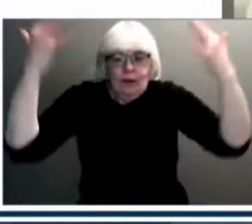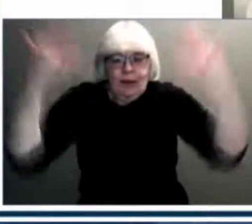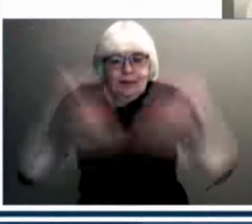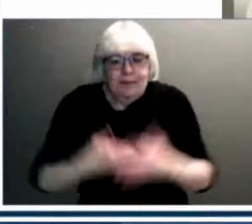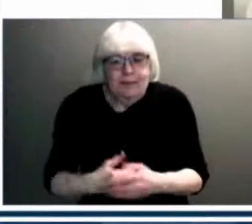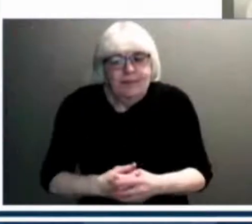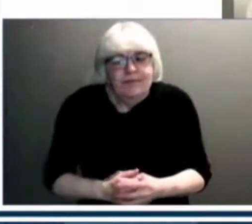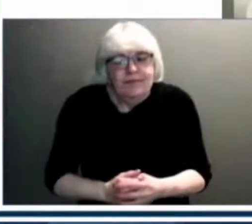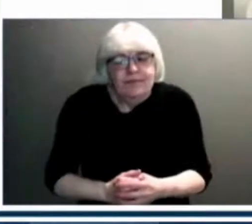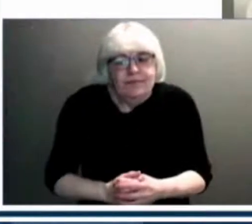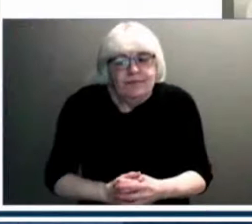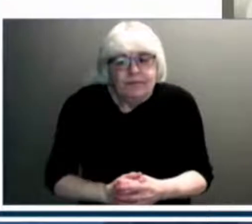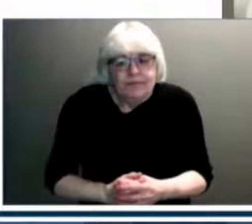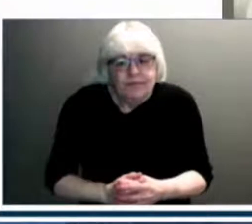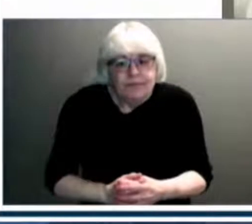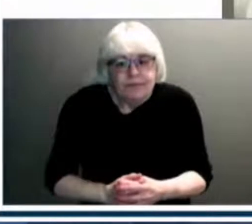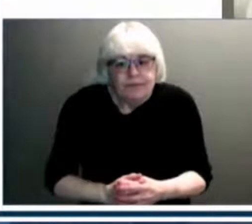Jean.